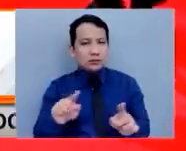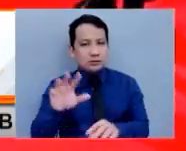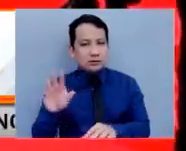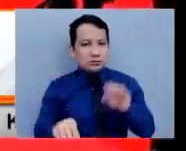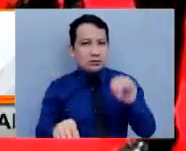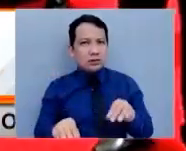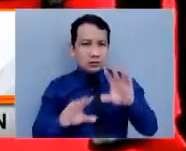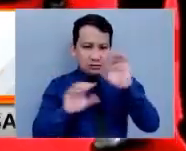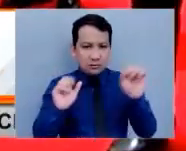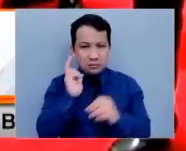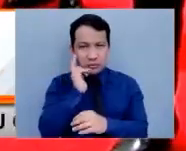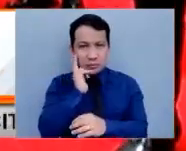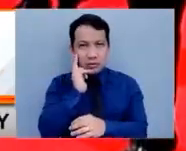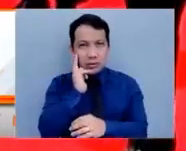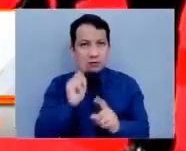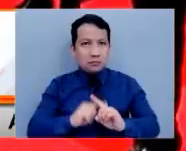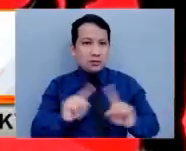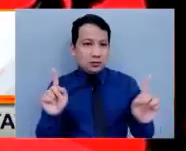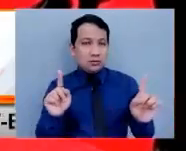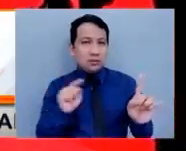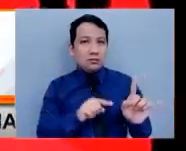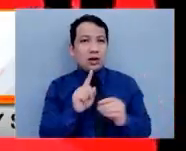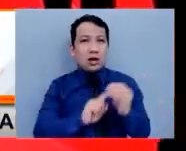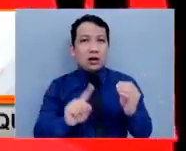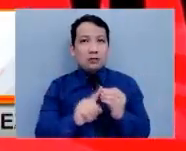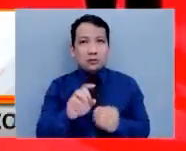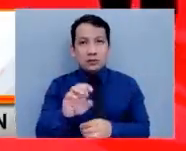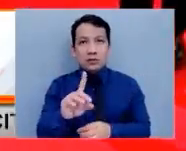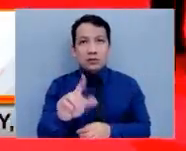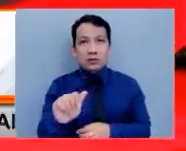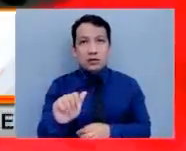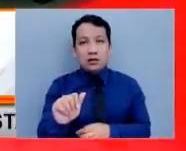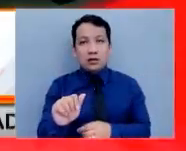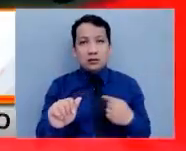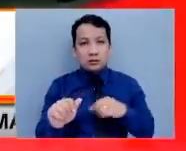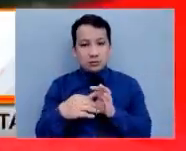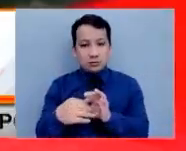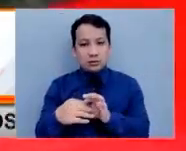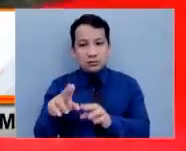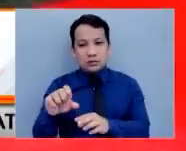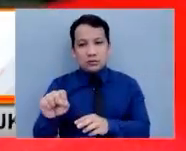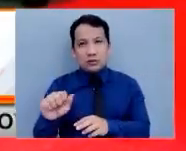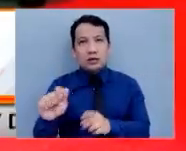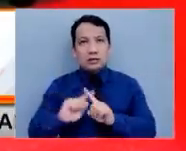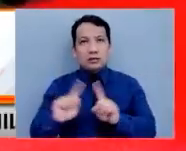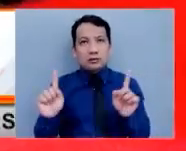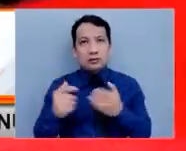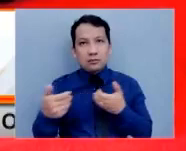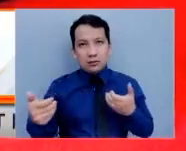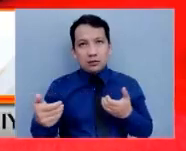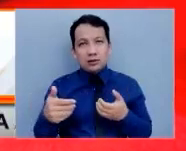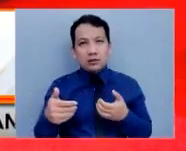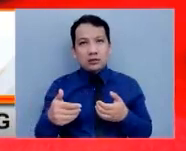President Duterte has a very different take doon sa issue ng EDCA and our relationship with the United States, which is central doon sa